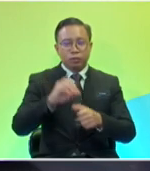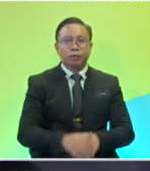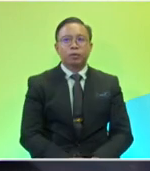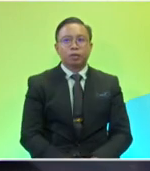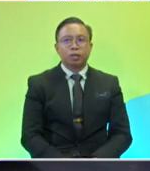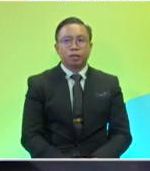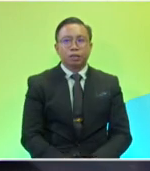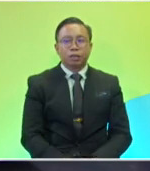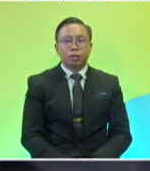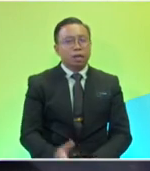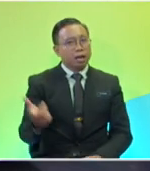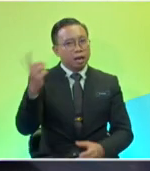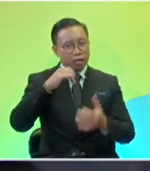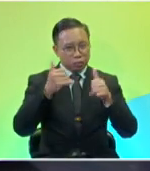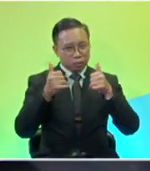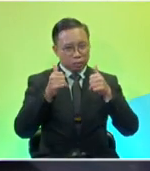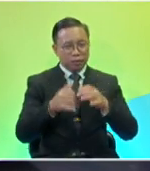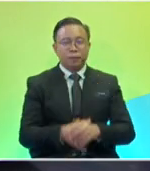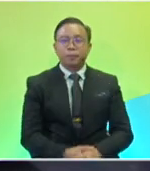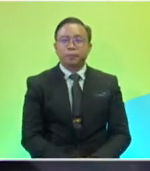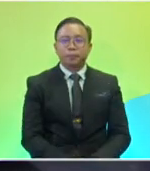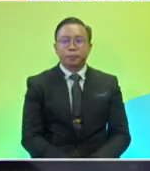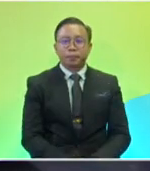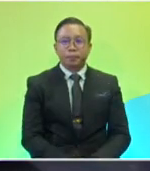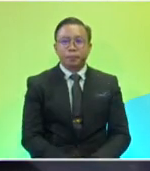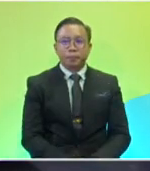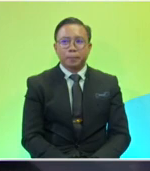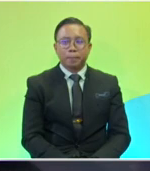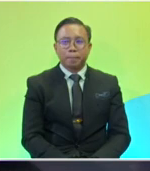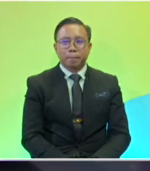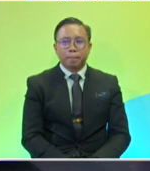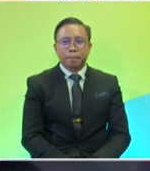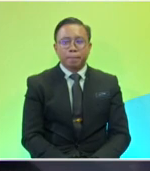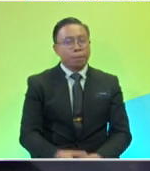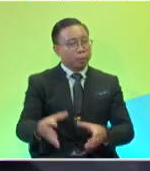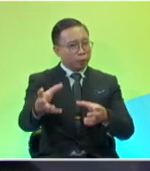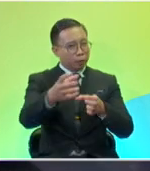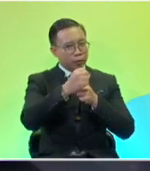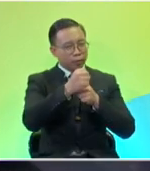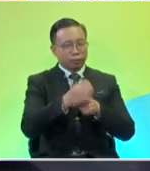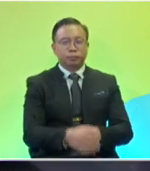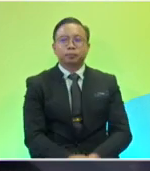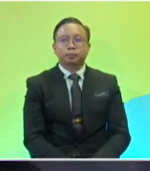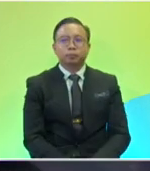round? Yes, let's go because okay, I'm almost getting a bingo, okay, right? Okay. Just take six off.